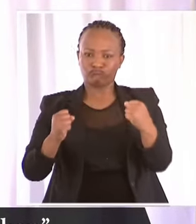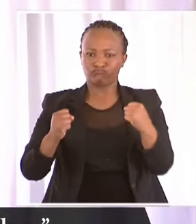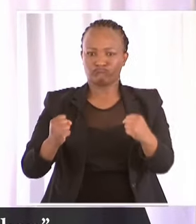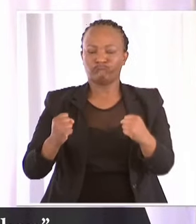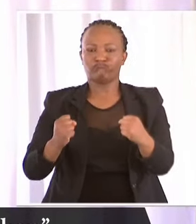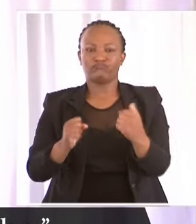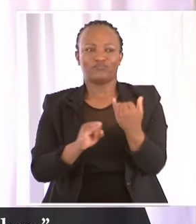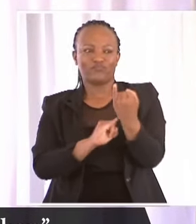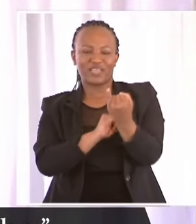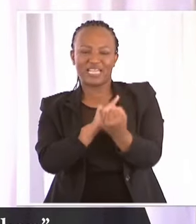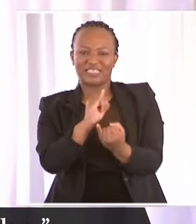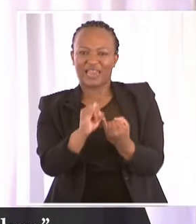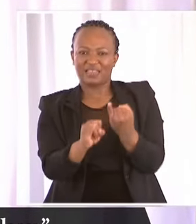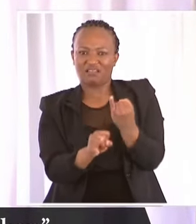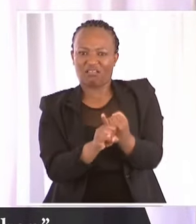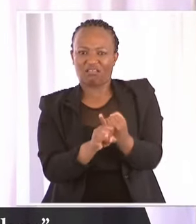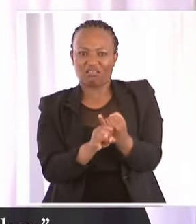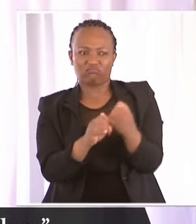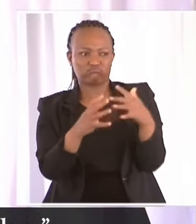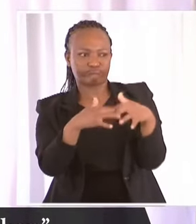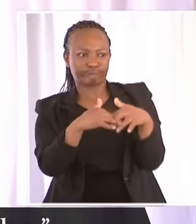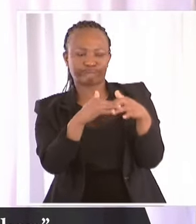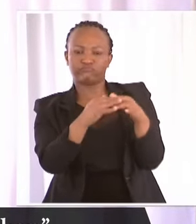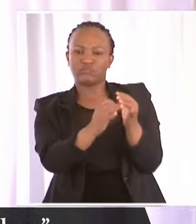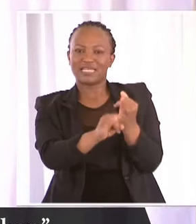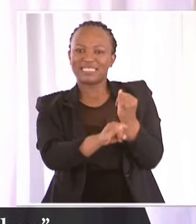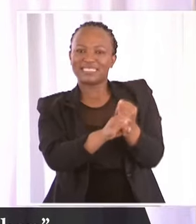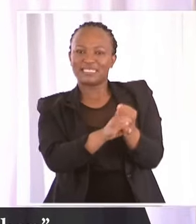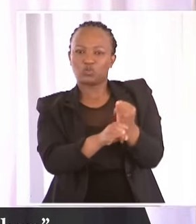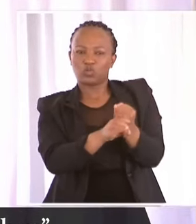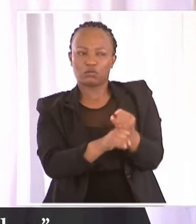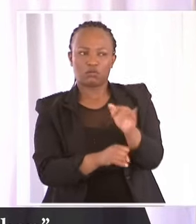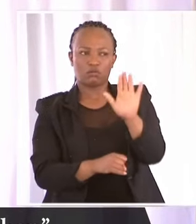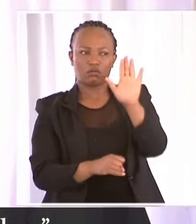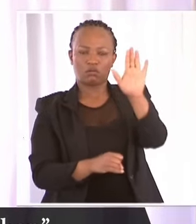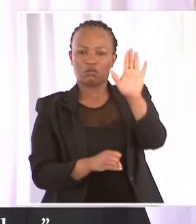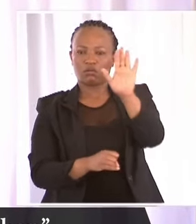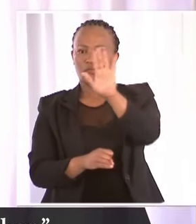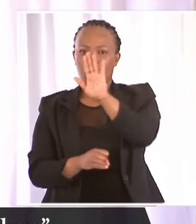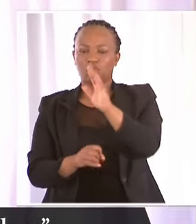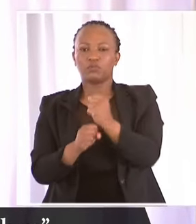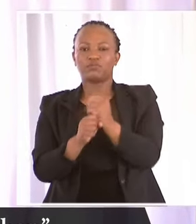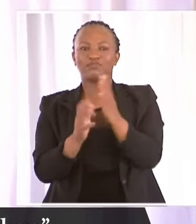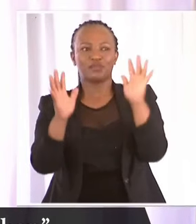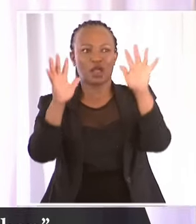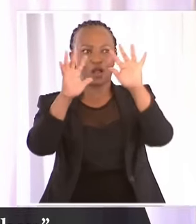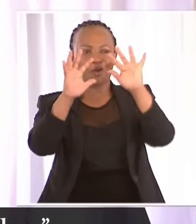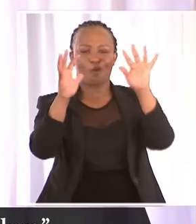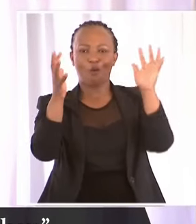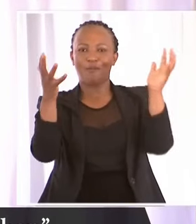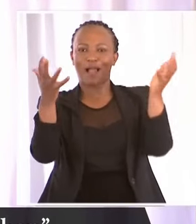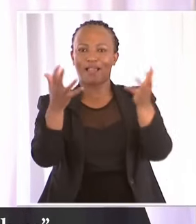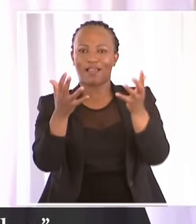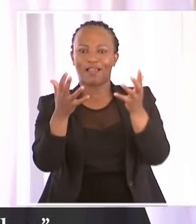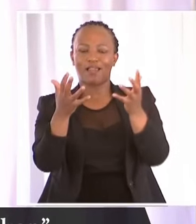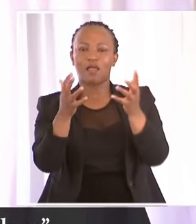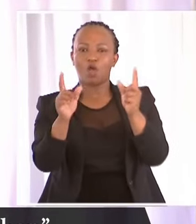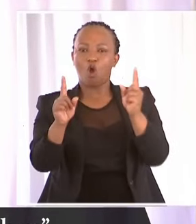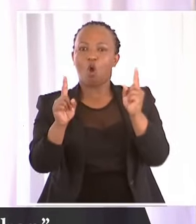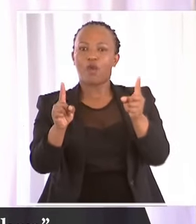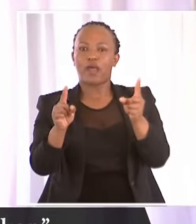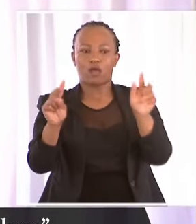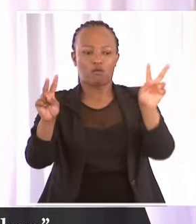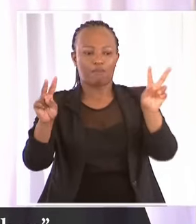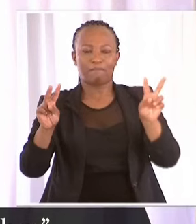international institutional reform to create a more equal global order, establishing new